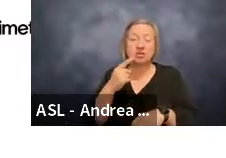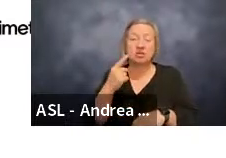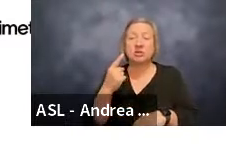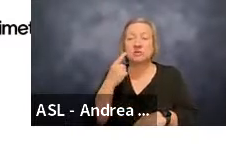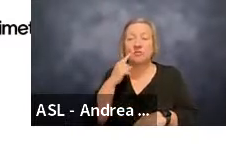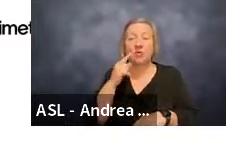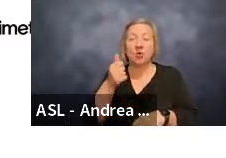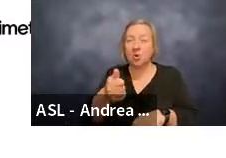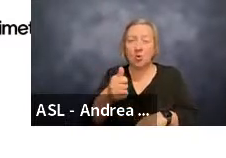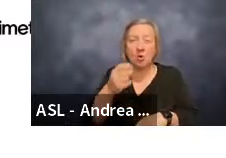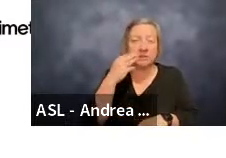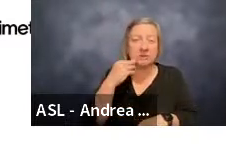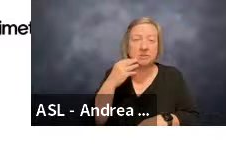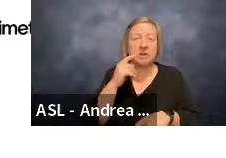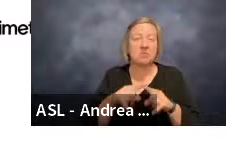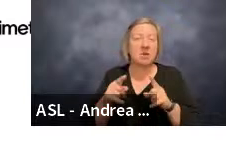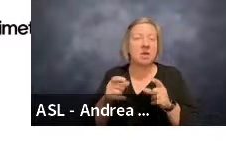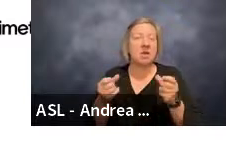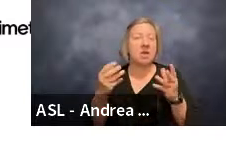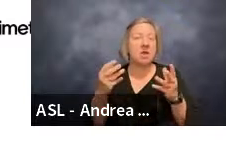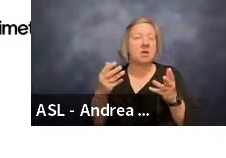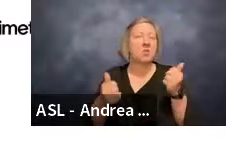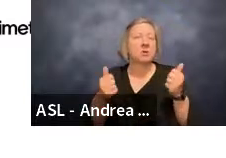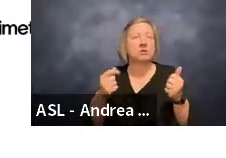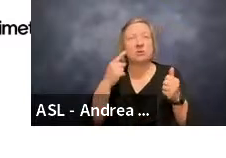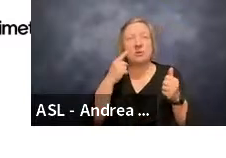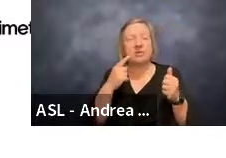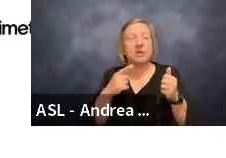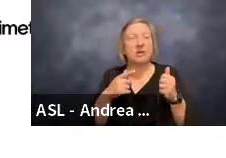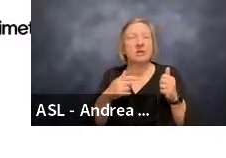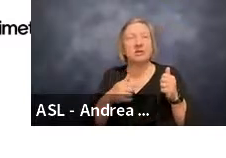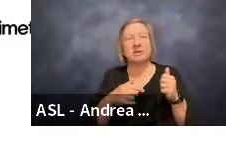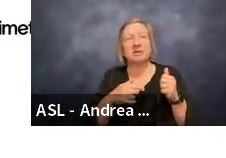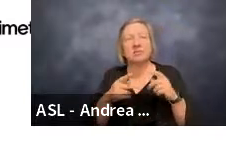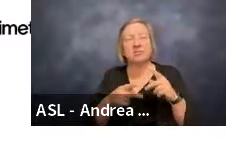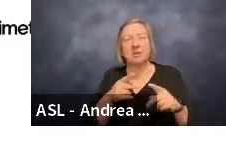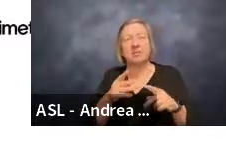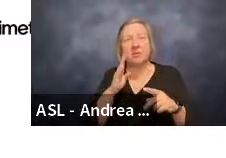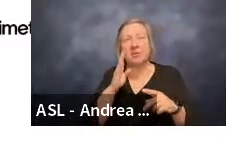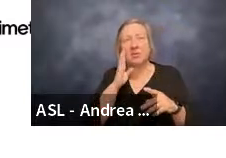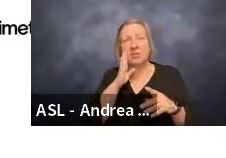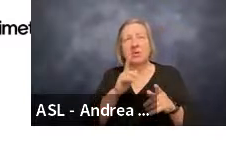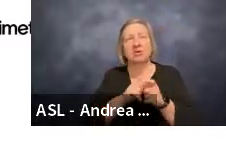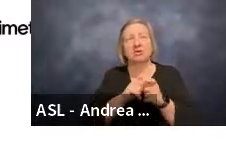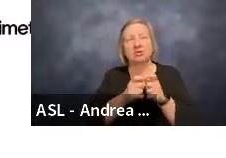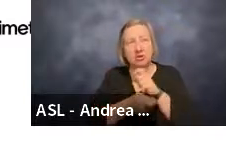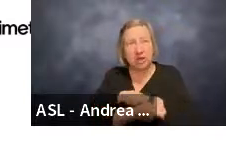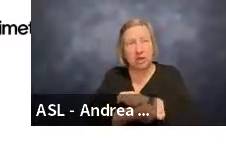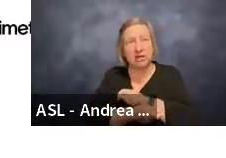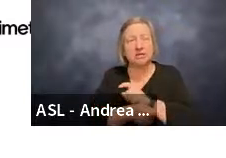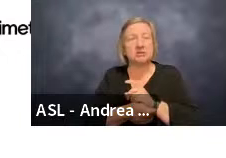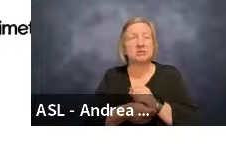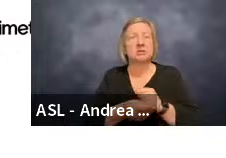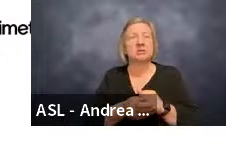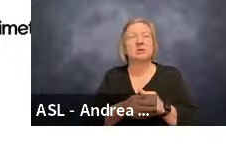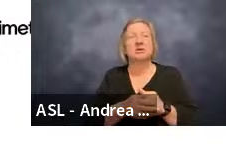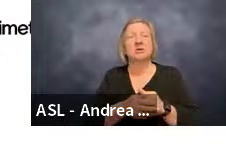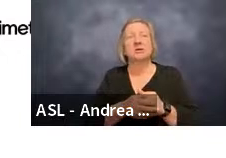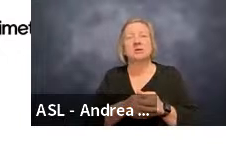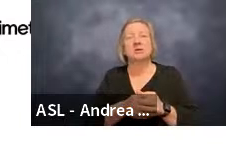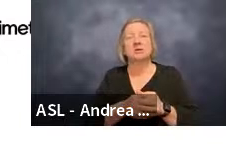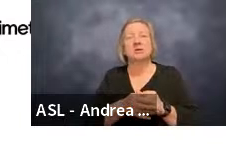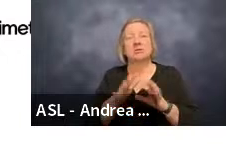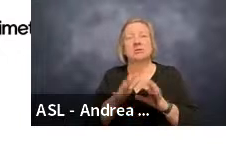your own experience, but how often, which of these do you think are the most likely changes that we'll see as a